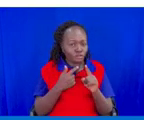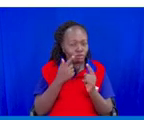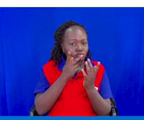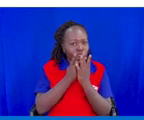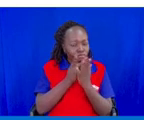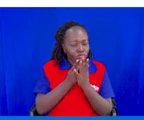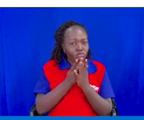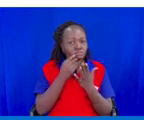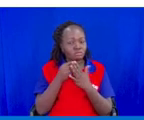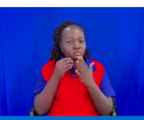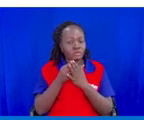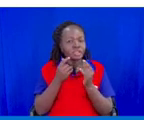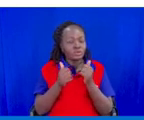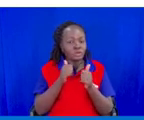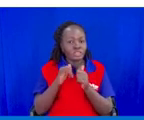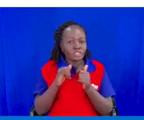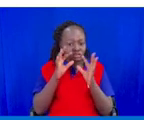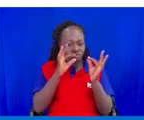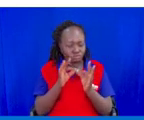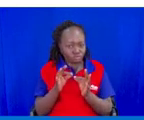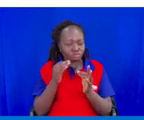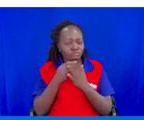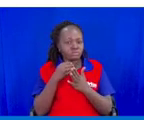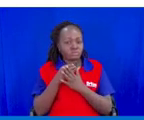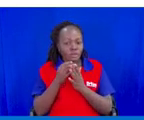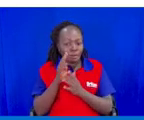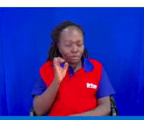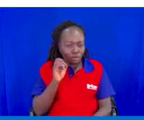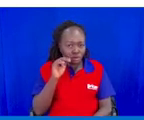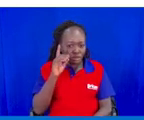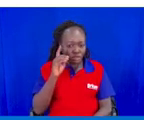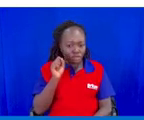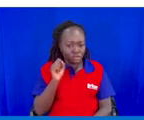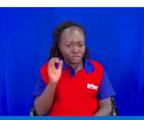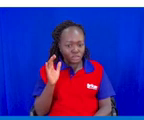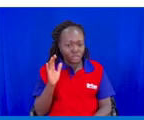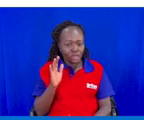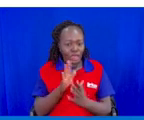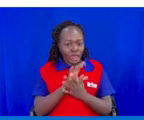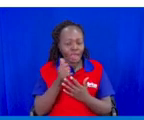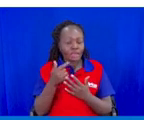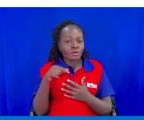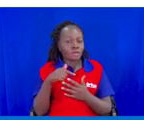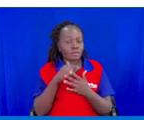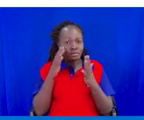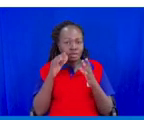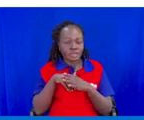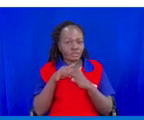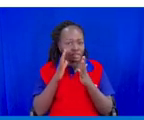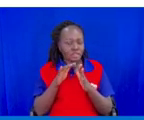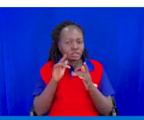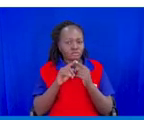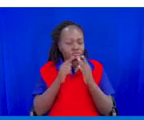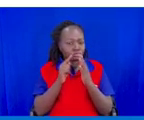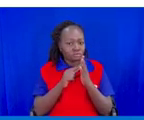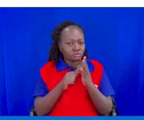conservative fixed income, which is the treasury bills, treasury bonds, deposits, and so on and so forth. We're a major investor into the listed equities